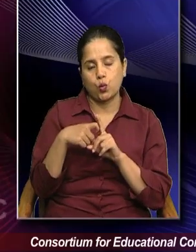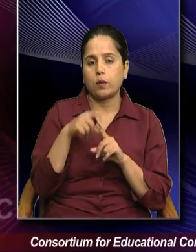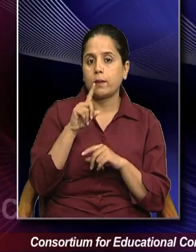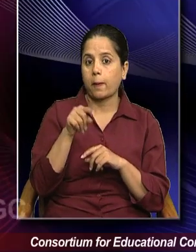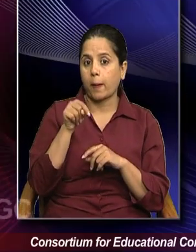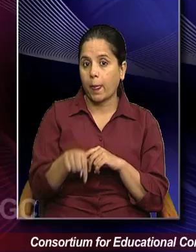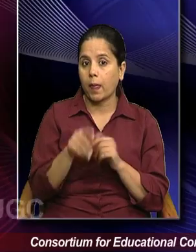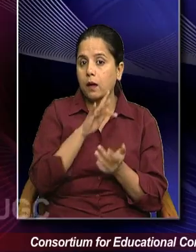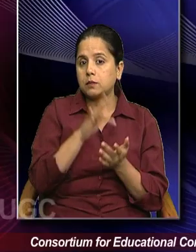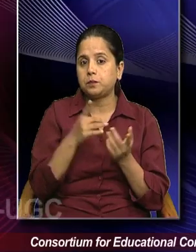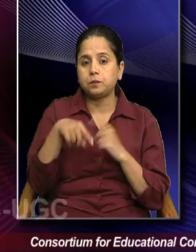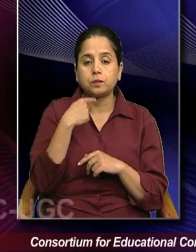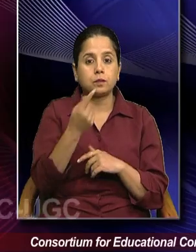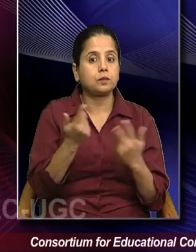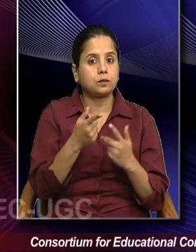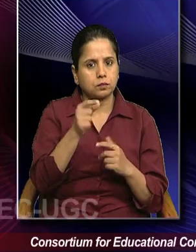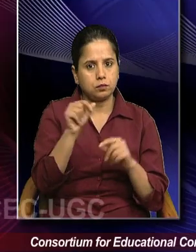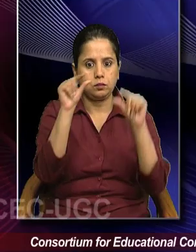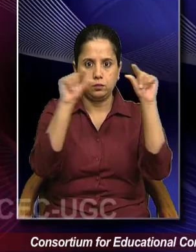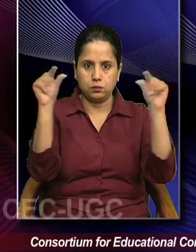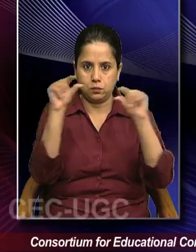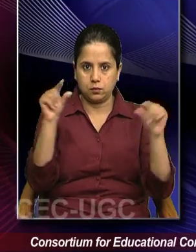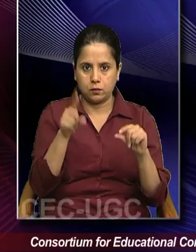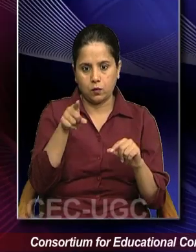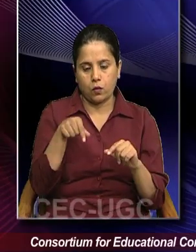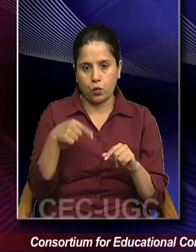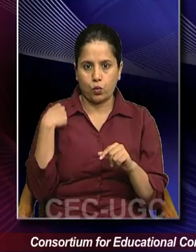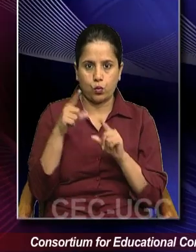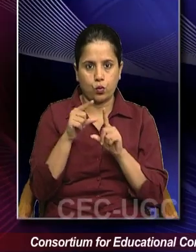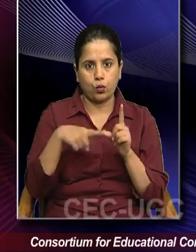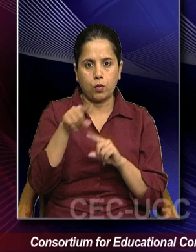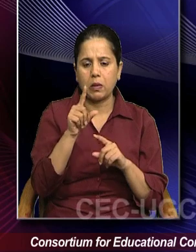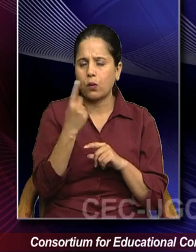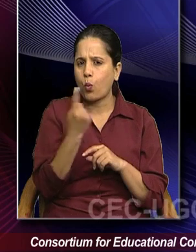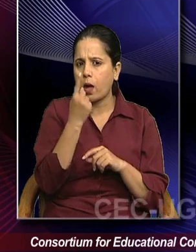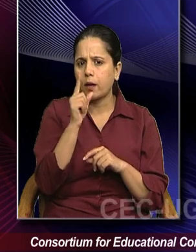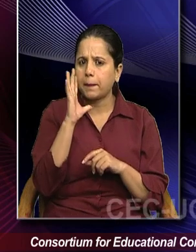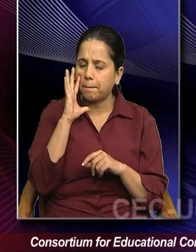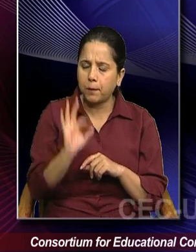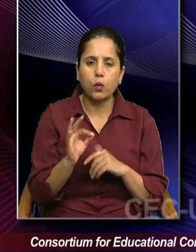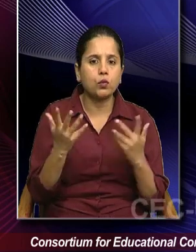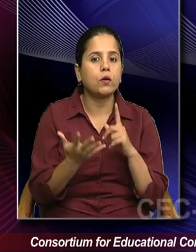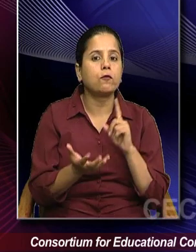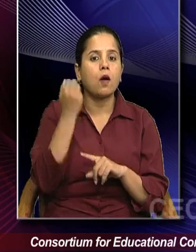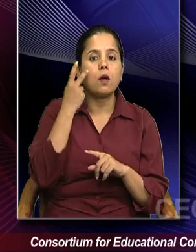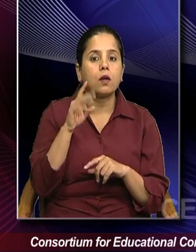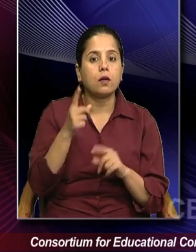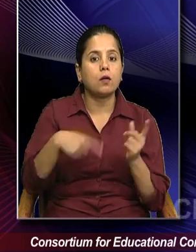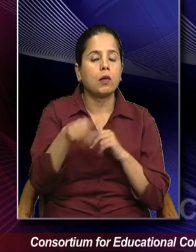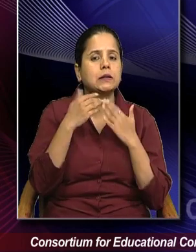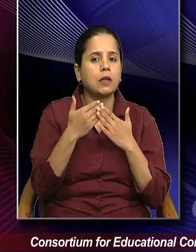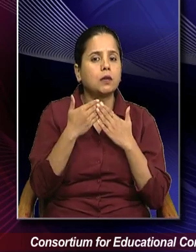central claim? This is your headline and lead. What is the single most important finding of the